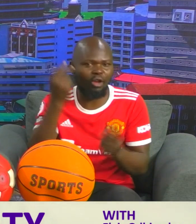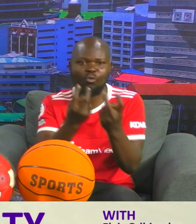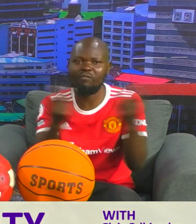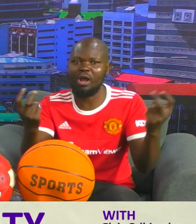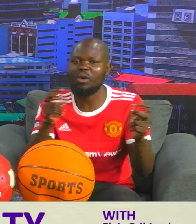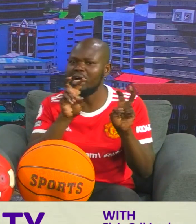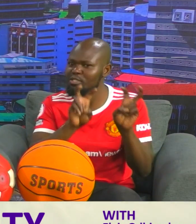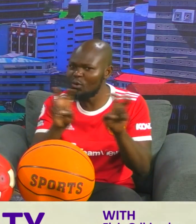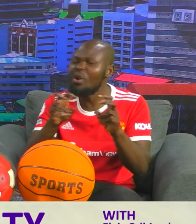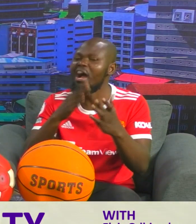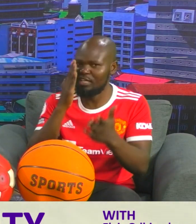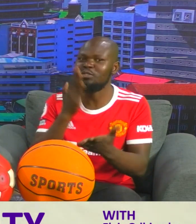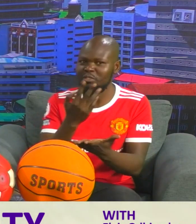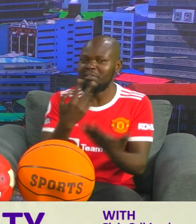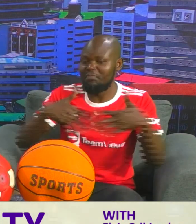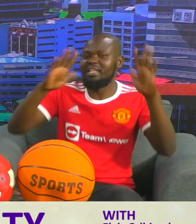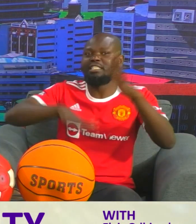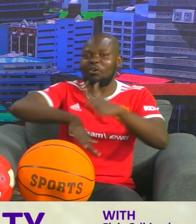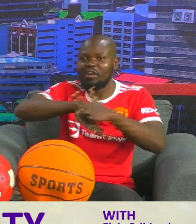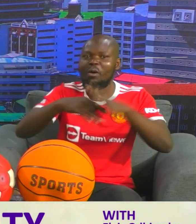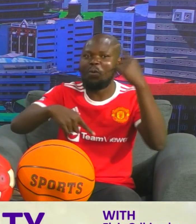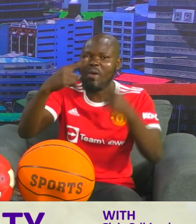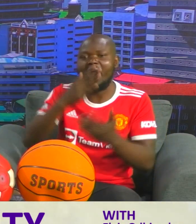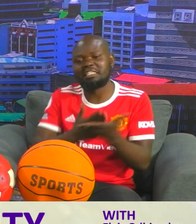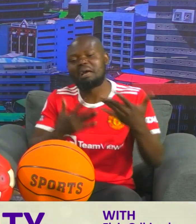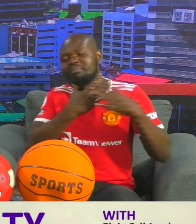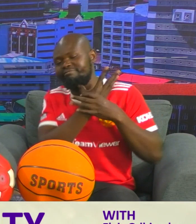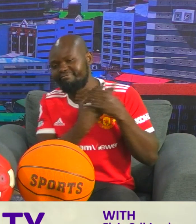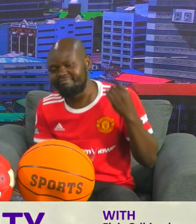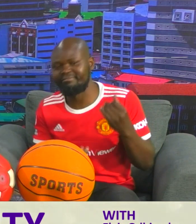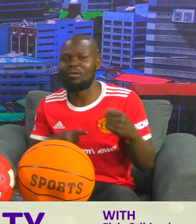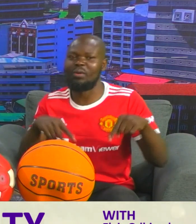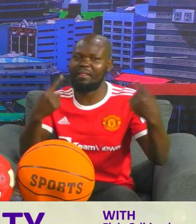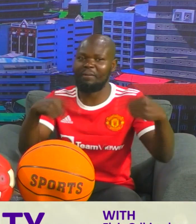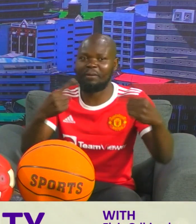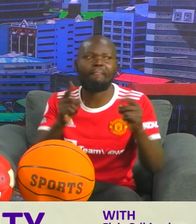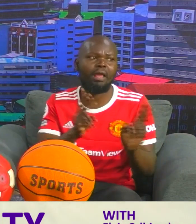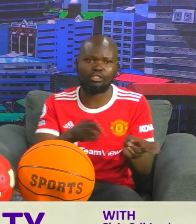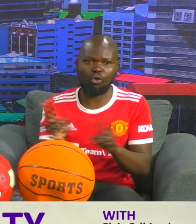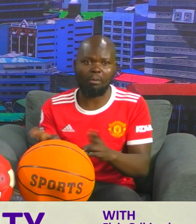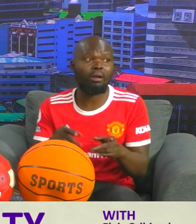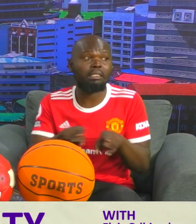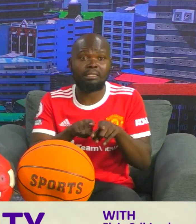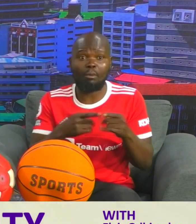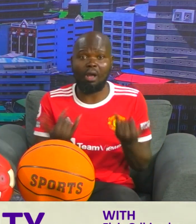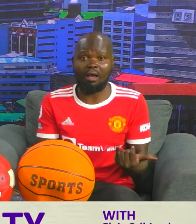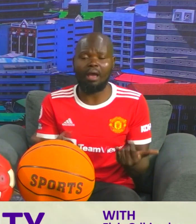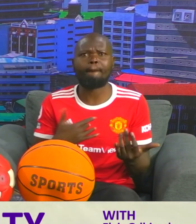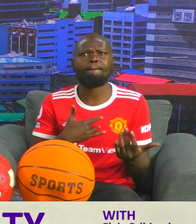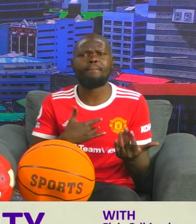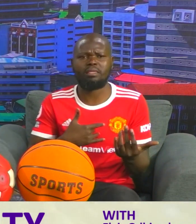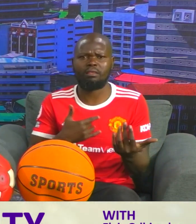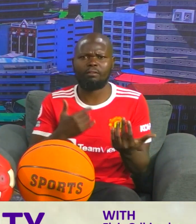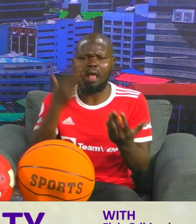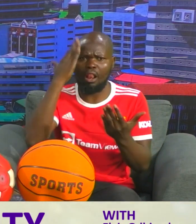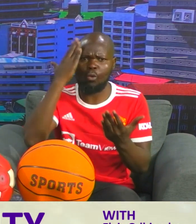yesterday, I know you watched the game and you saw what happened in the football world. Some were disappointed, some were excited, and that is the